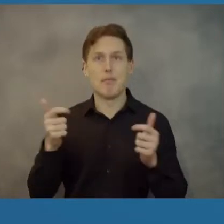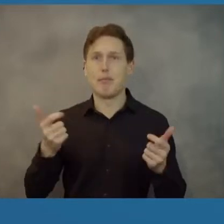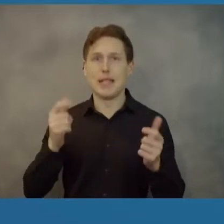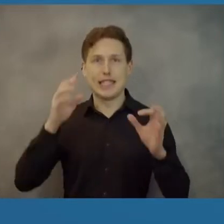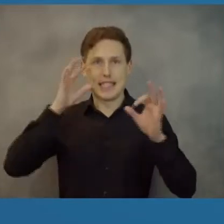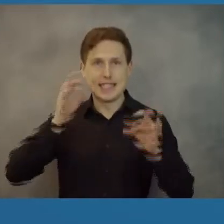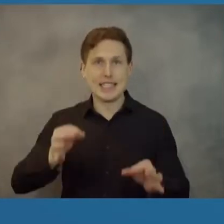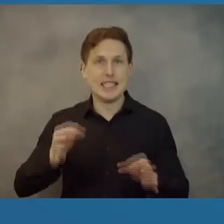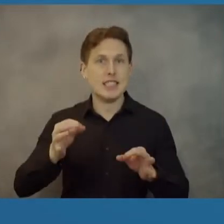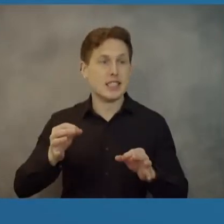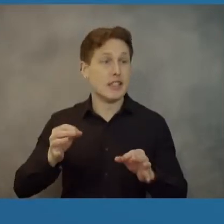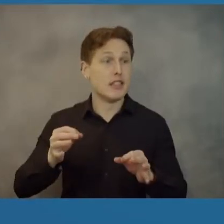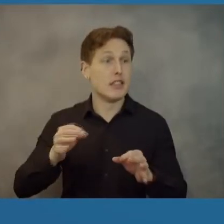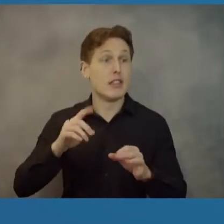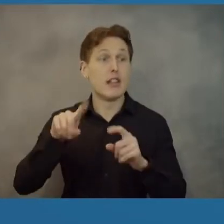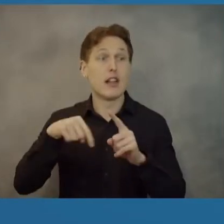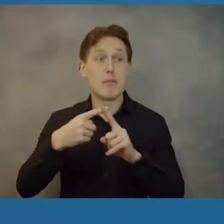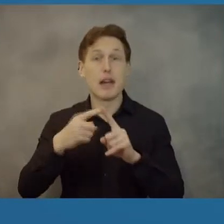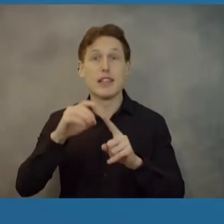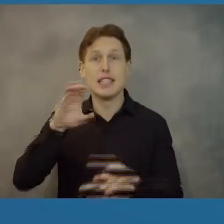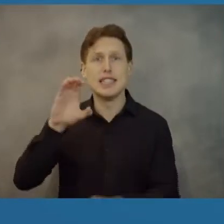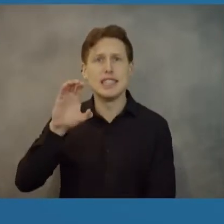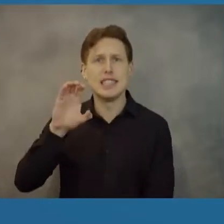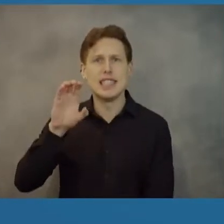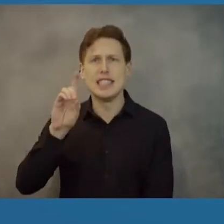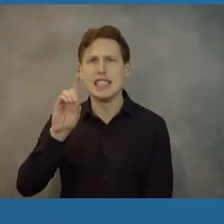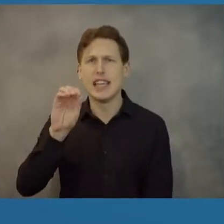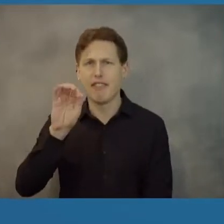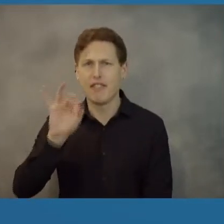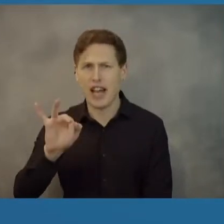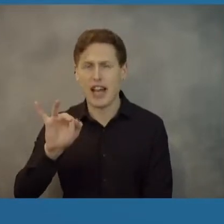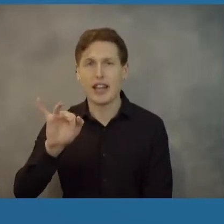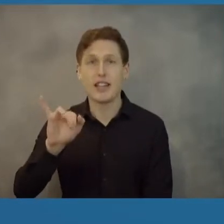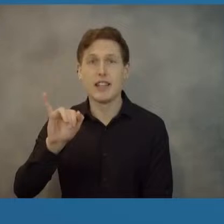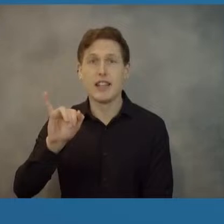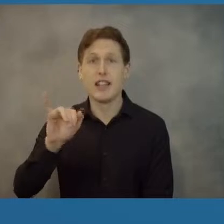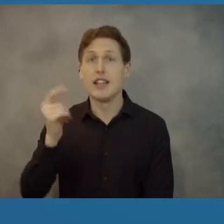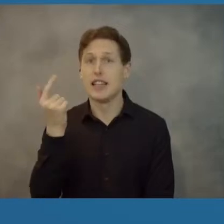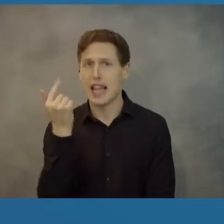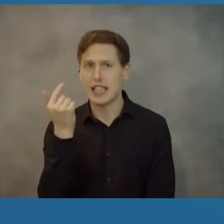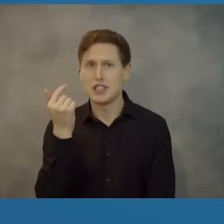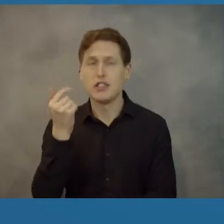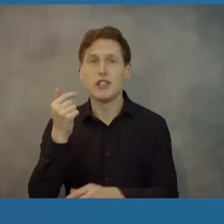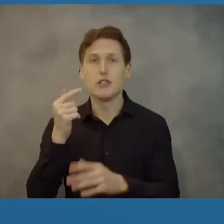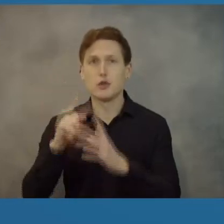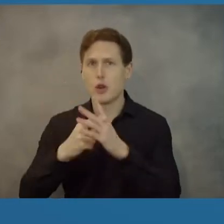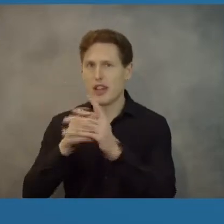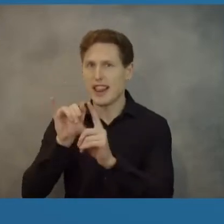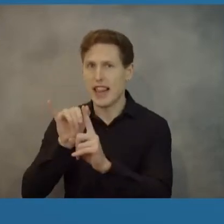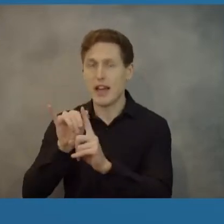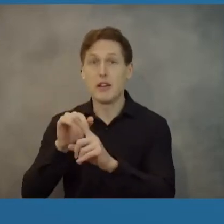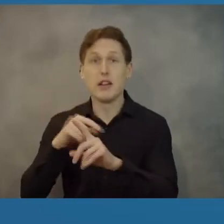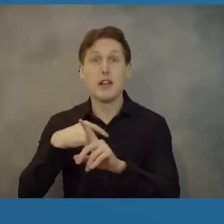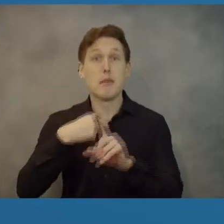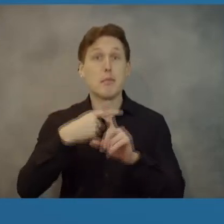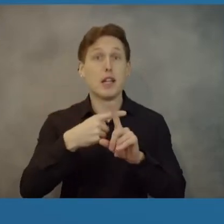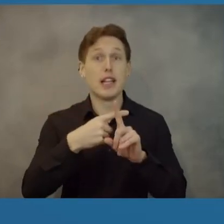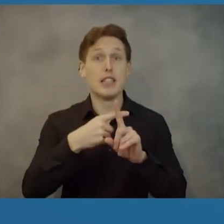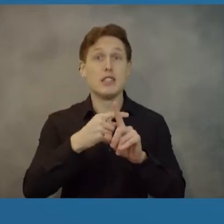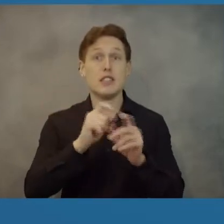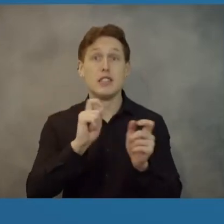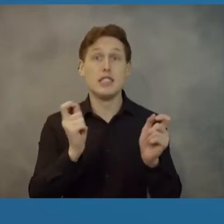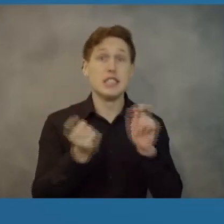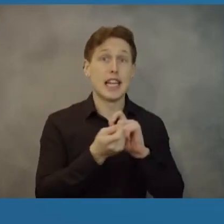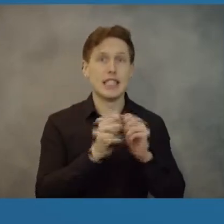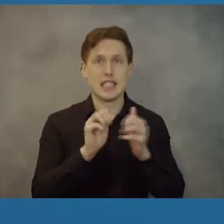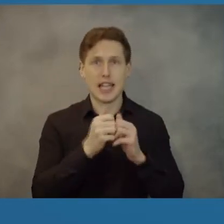to, the CDPAP single FI last year, implementing that and ultimately changing the trajectory of spending in that program in the